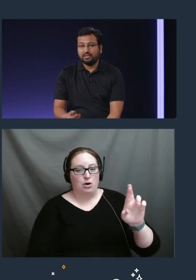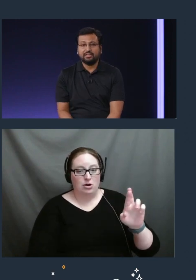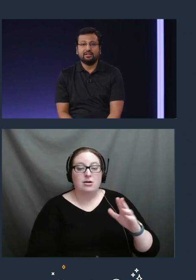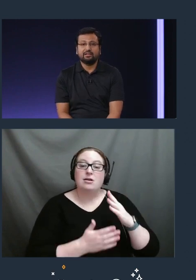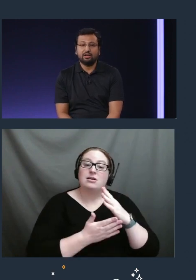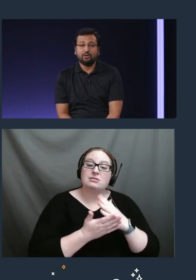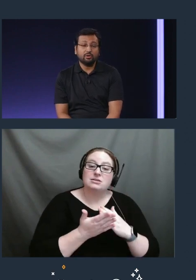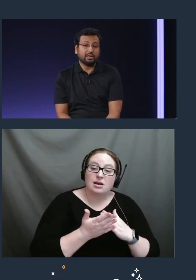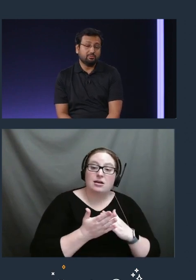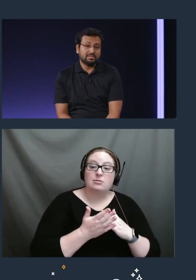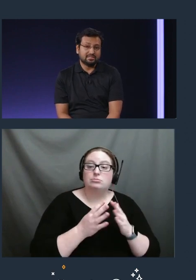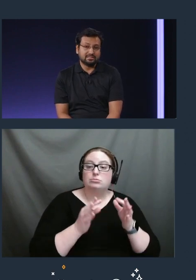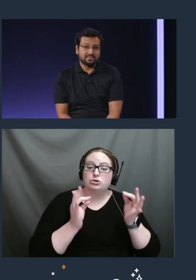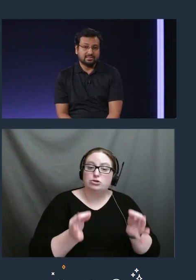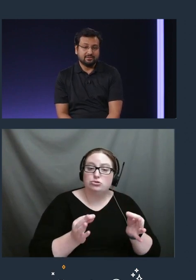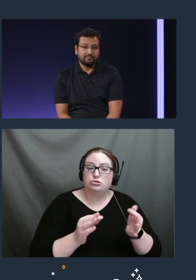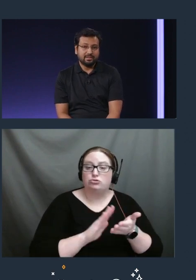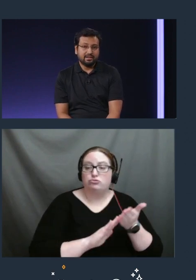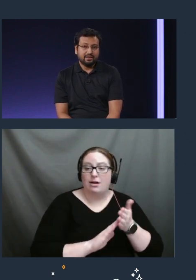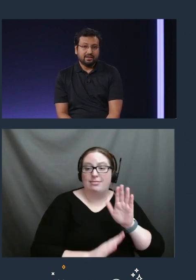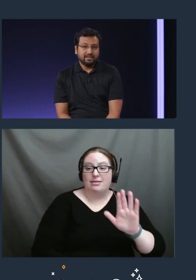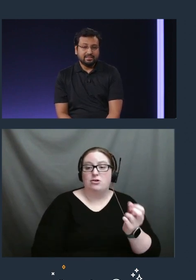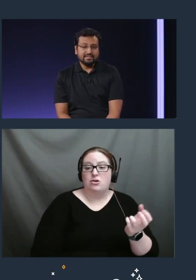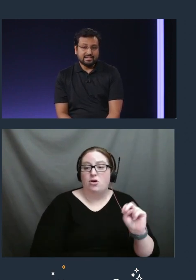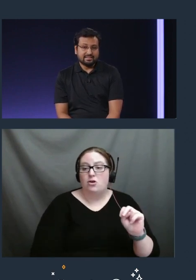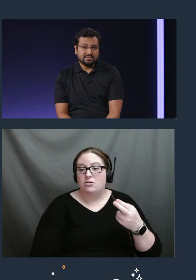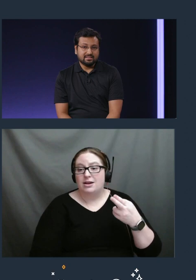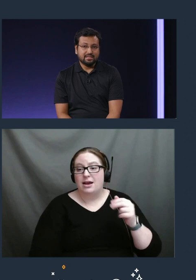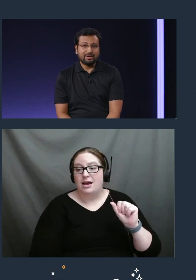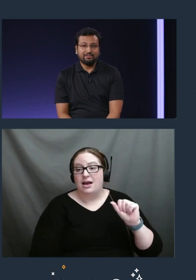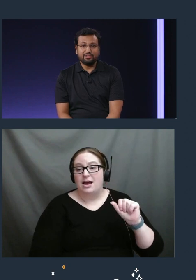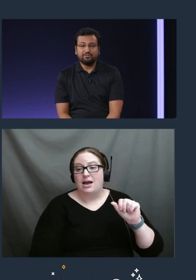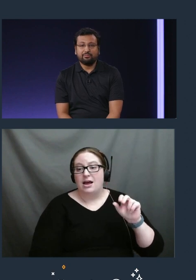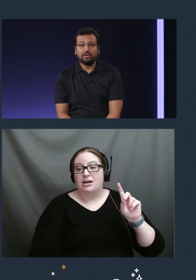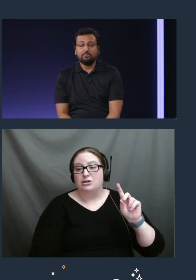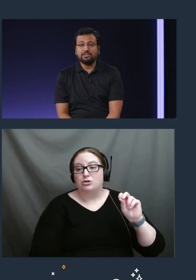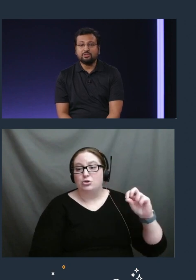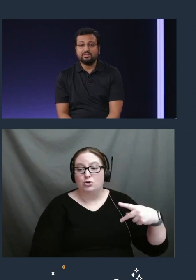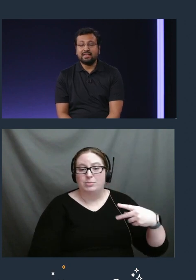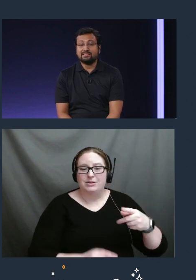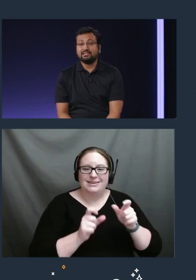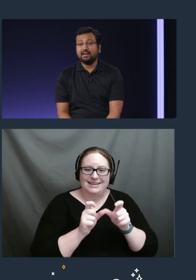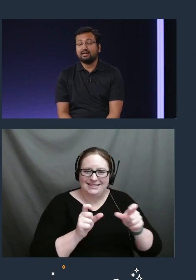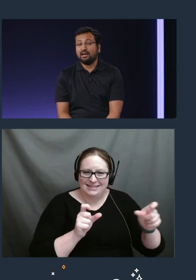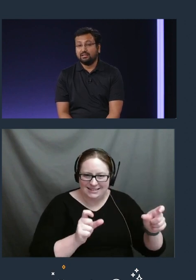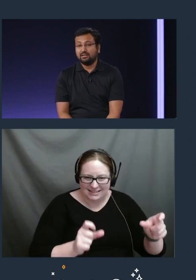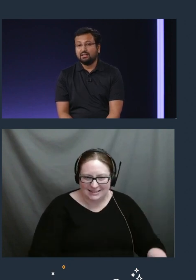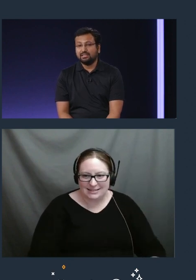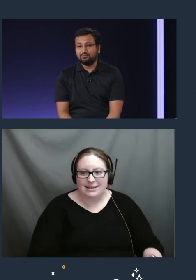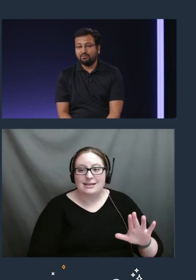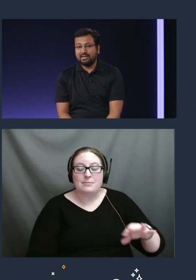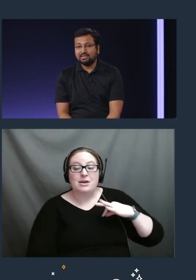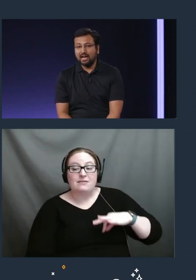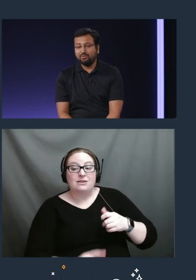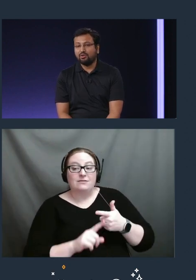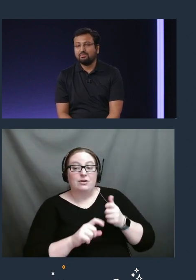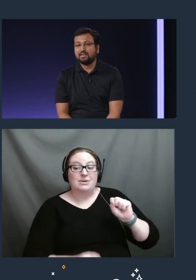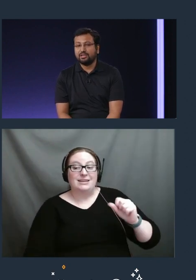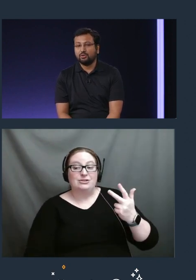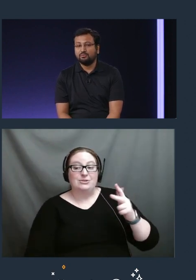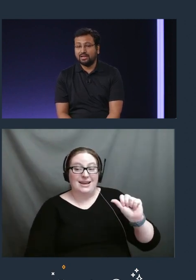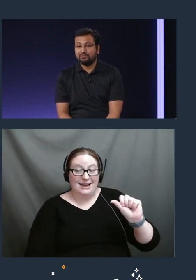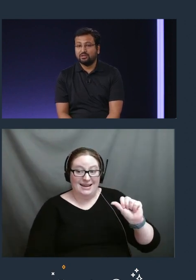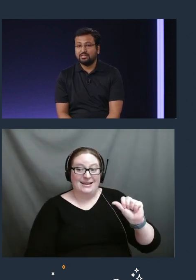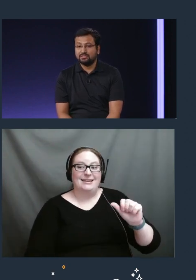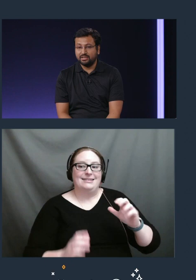to run their own Hadoop instances. In these cases, they benefit from the open source S3A client that provides high-performance